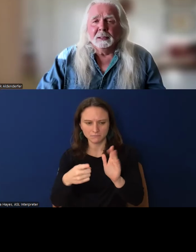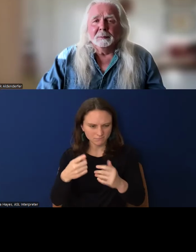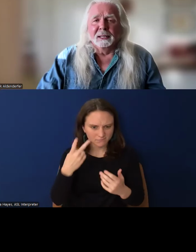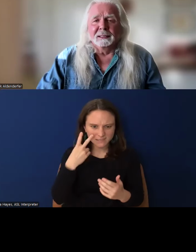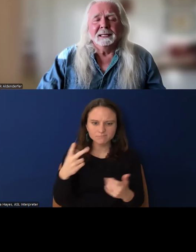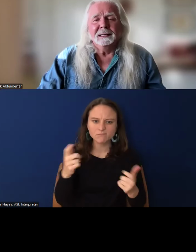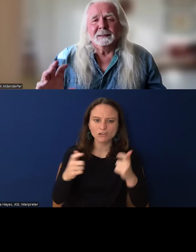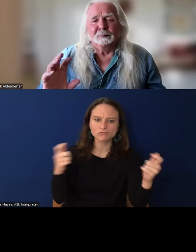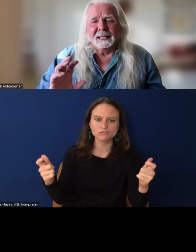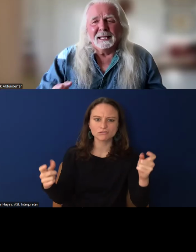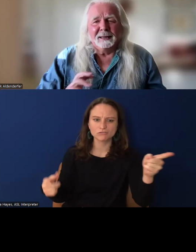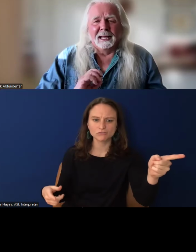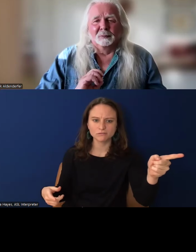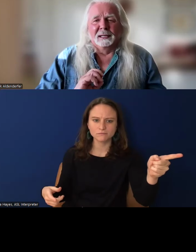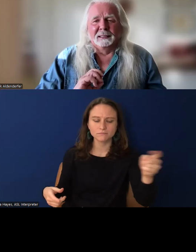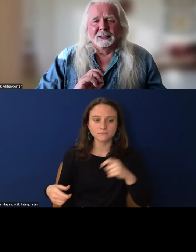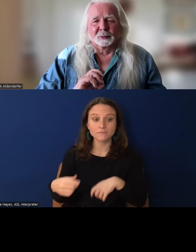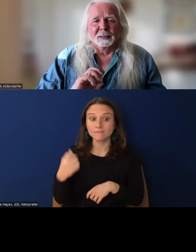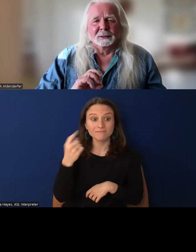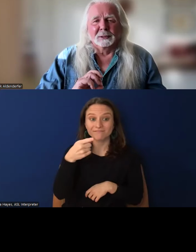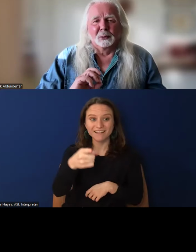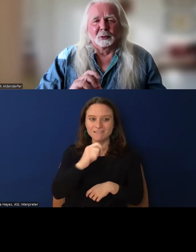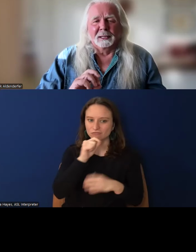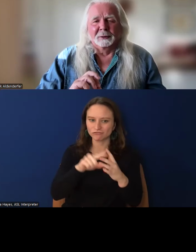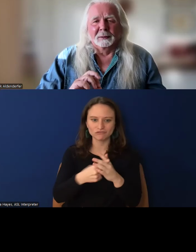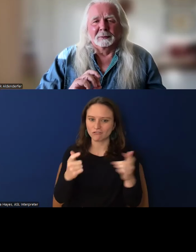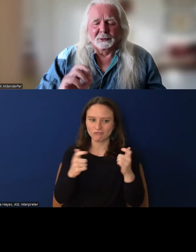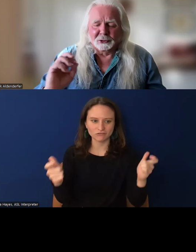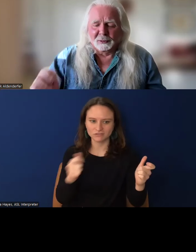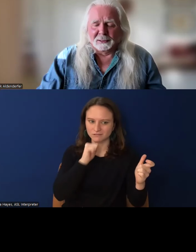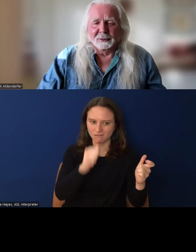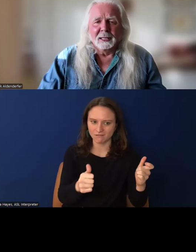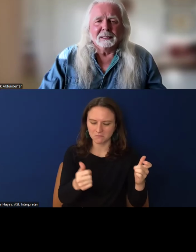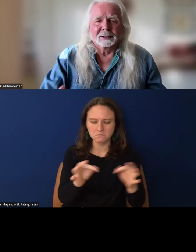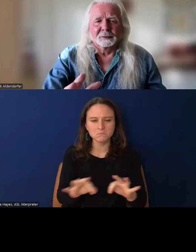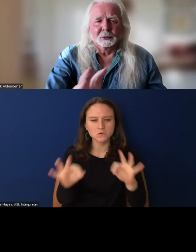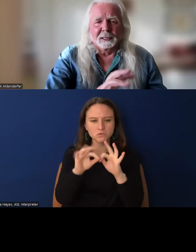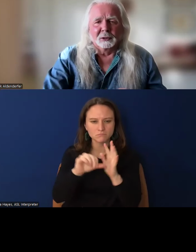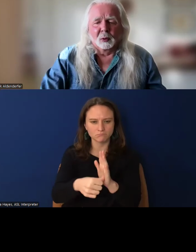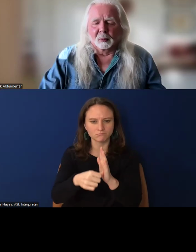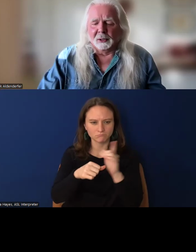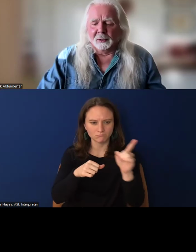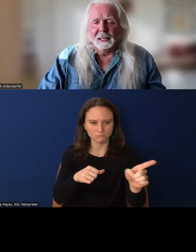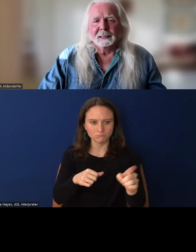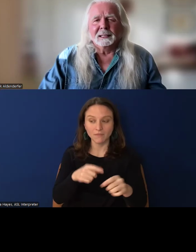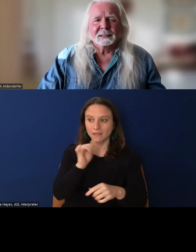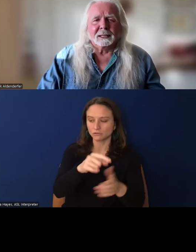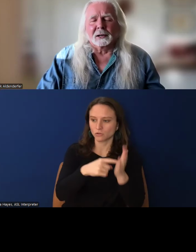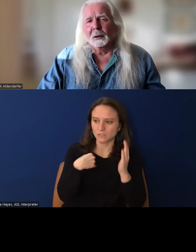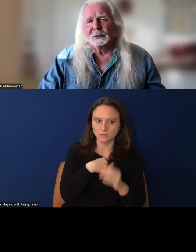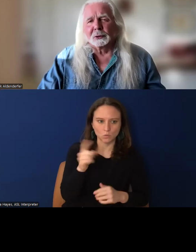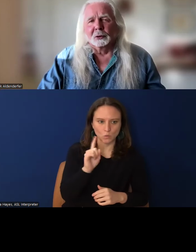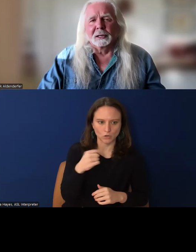large, but it didn't begin that way. And that's really what's important here to stress. This gives you an idea of where we are. Now let's